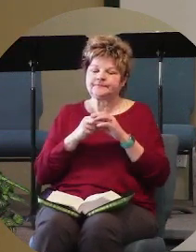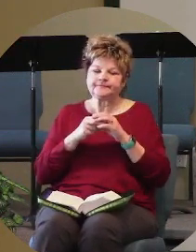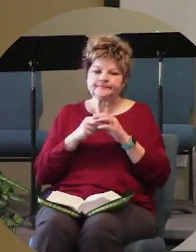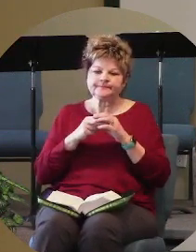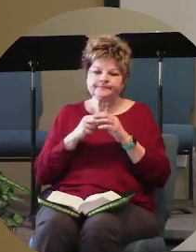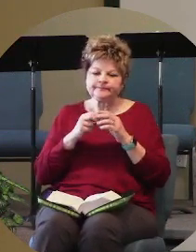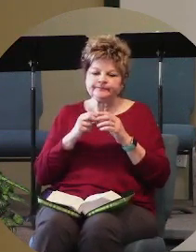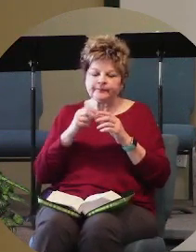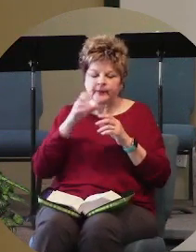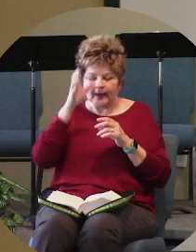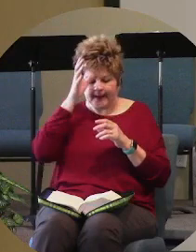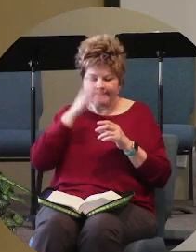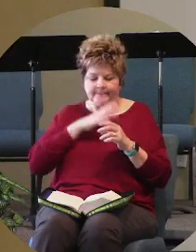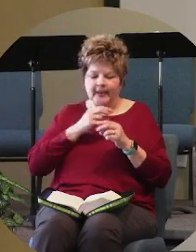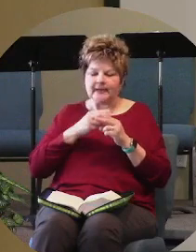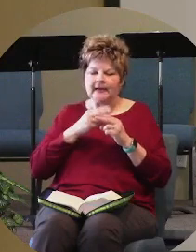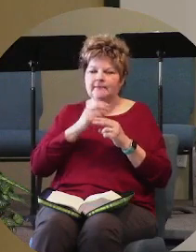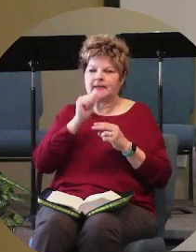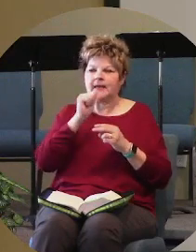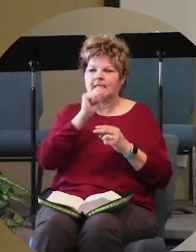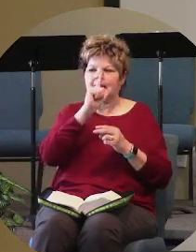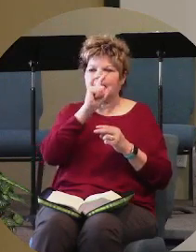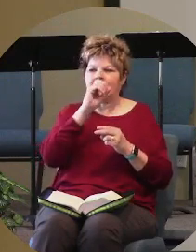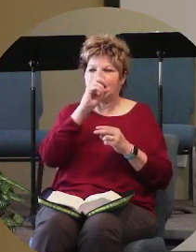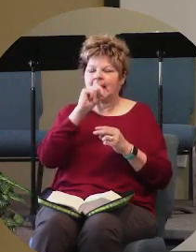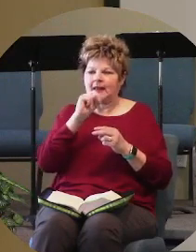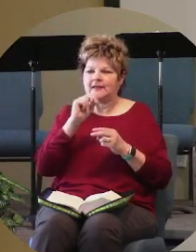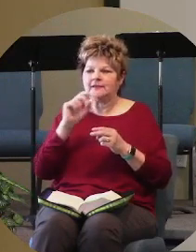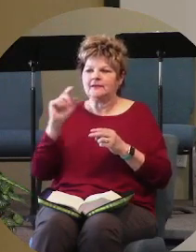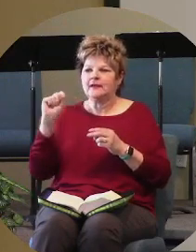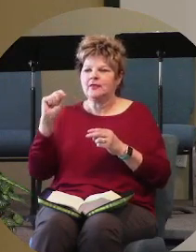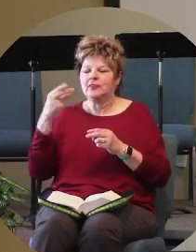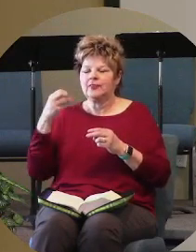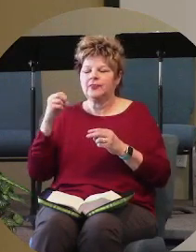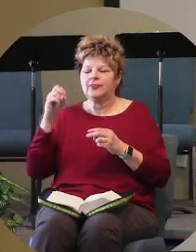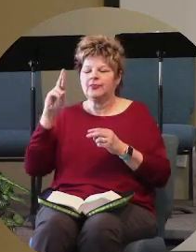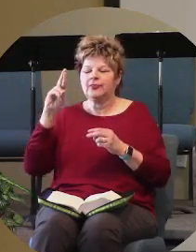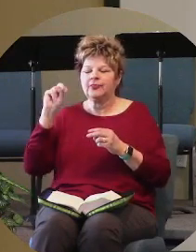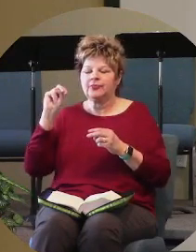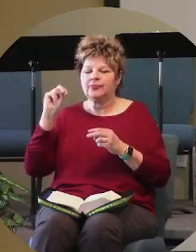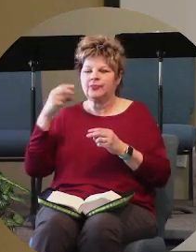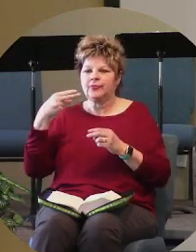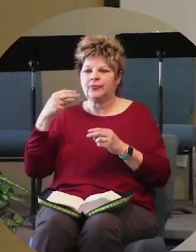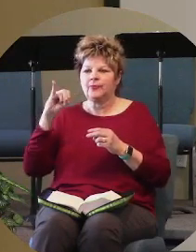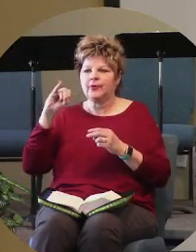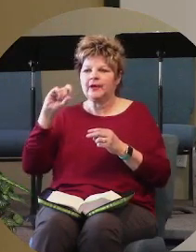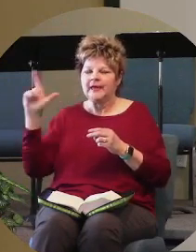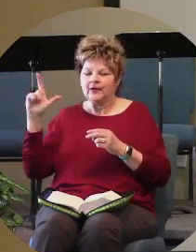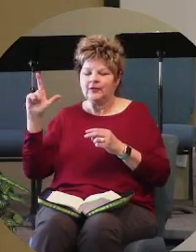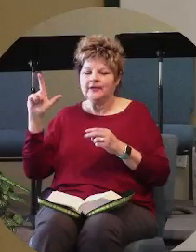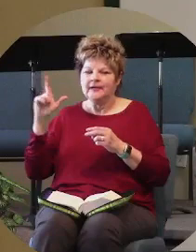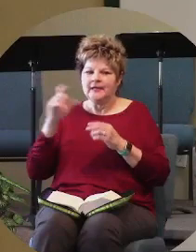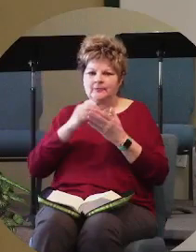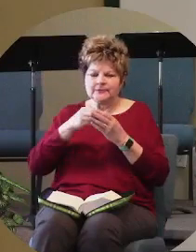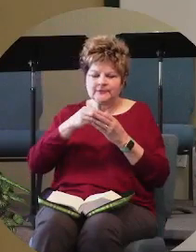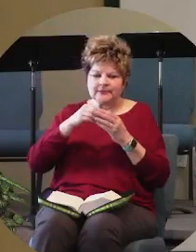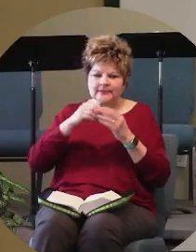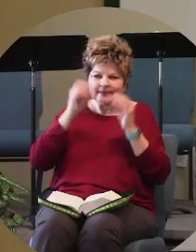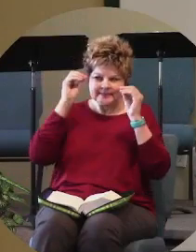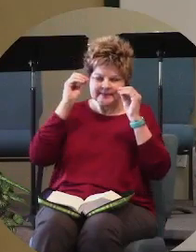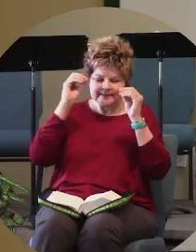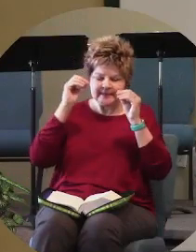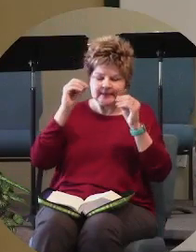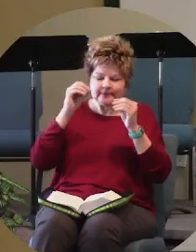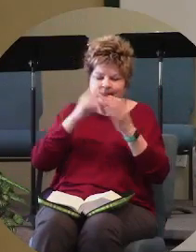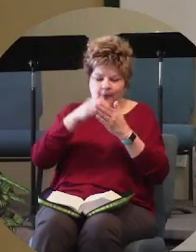80s, something like that. He was teaching a youth learning scripture, and he said, I want you guys to learn this. And